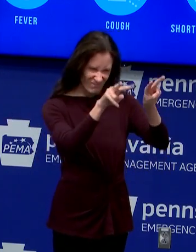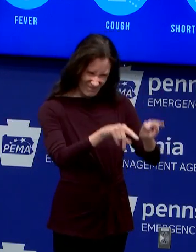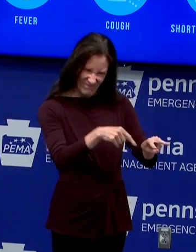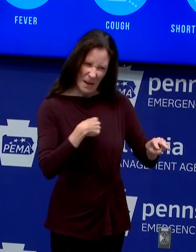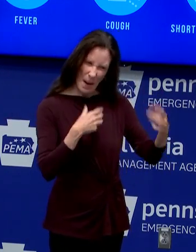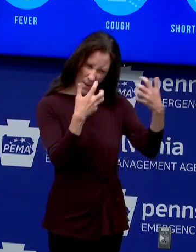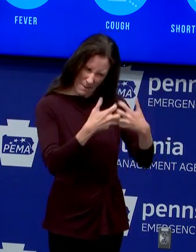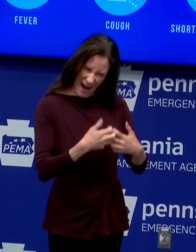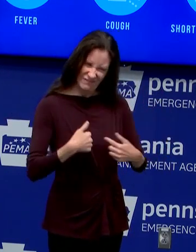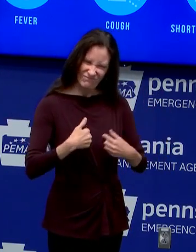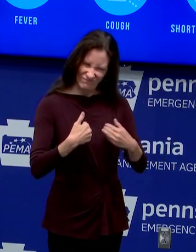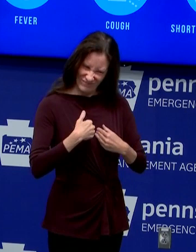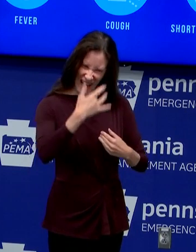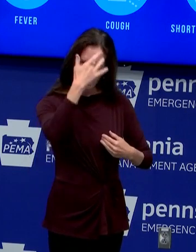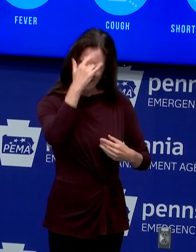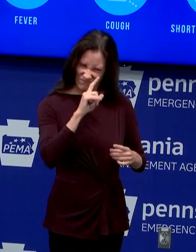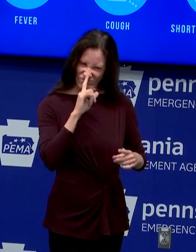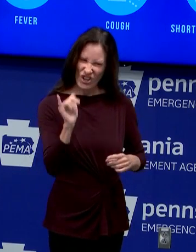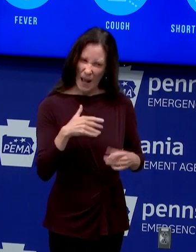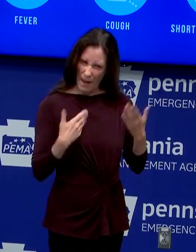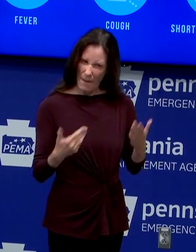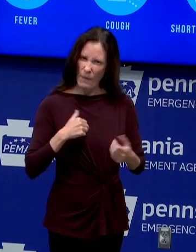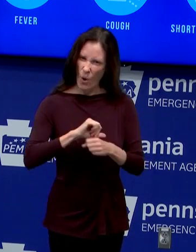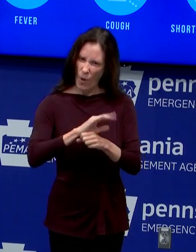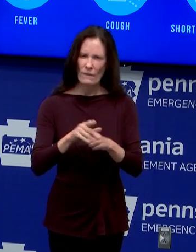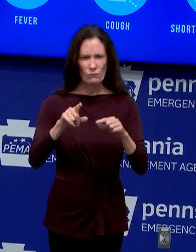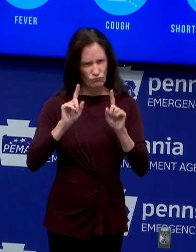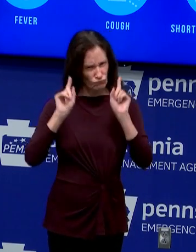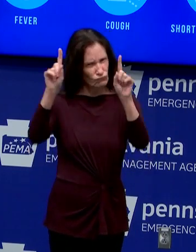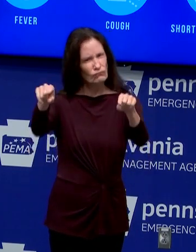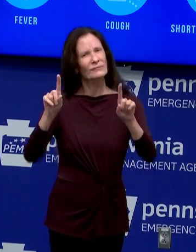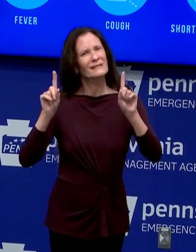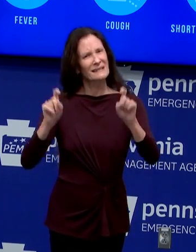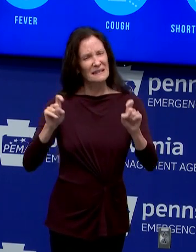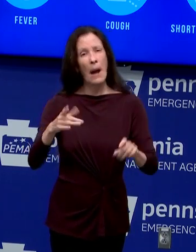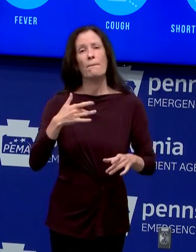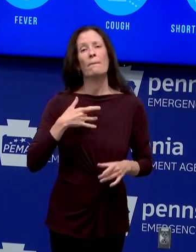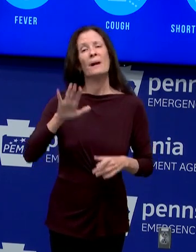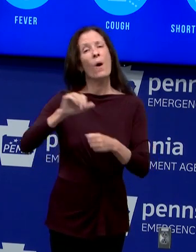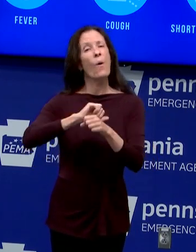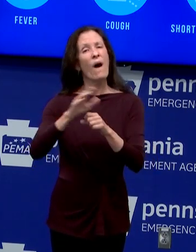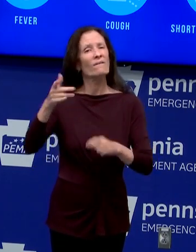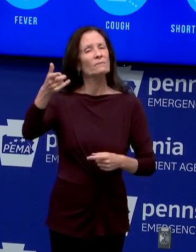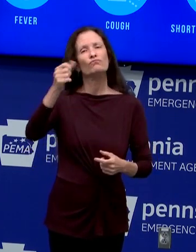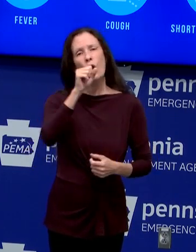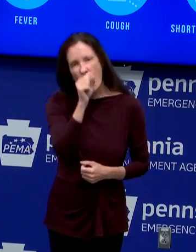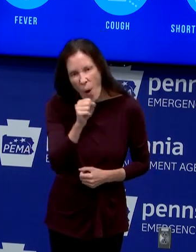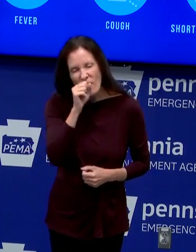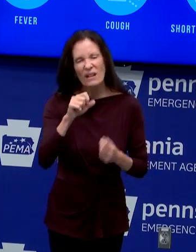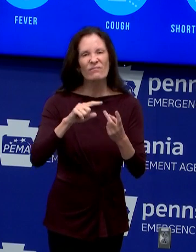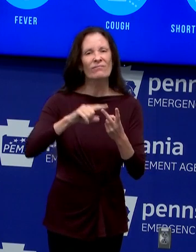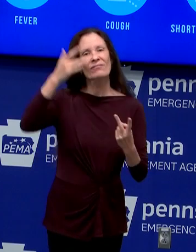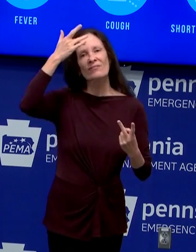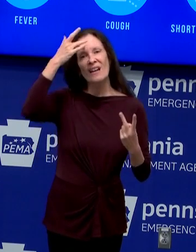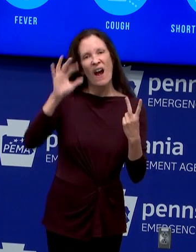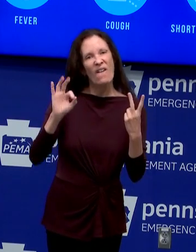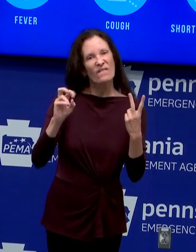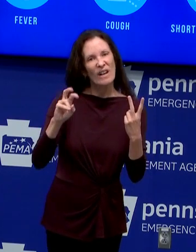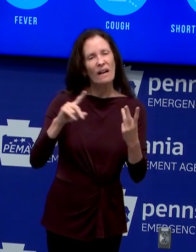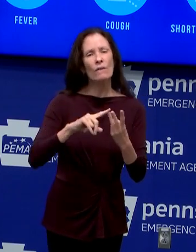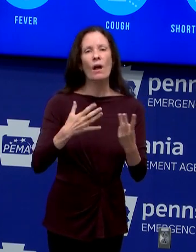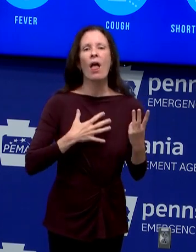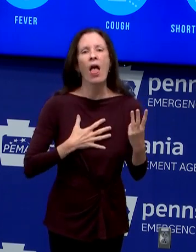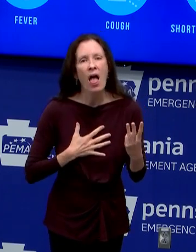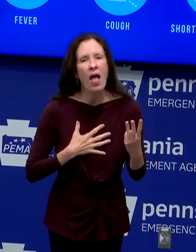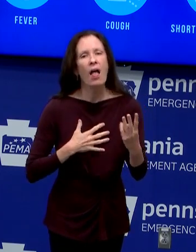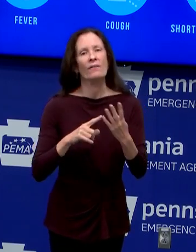include fever, cough, shortness of breath, but also diarrhea, chills or shaking chills, muscle